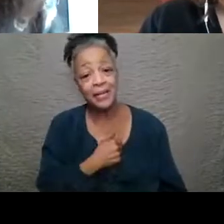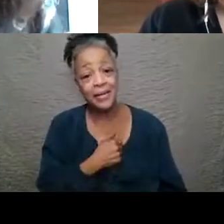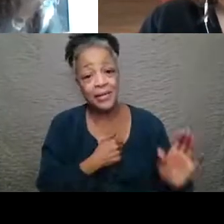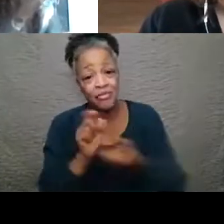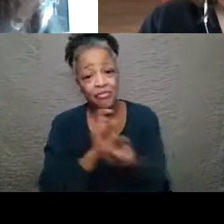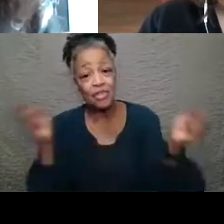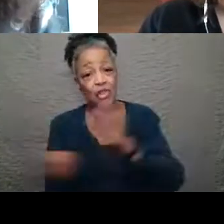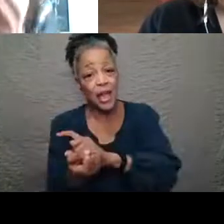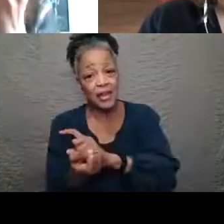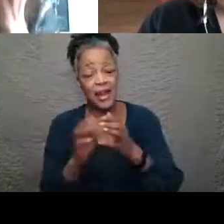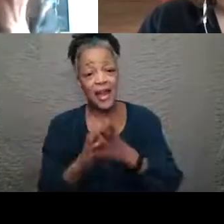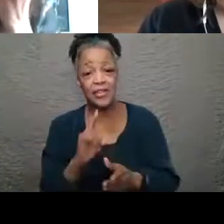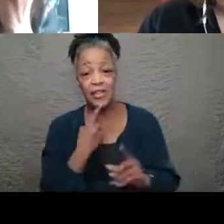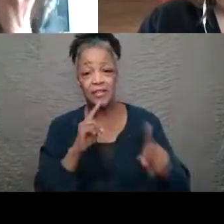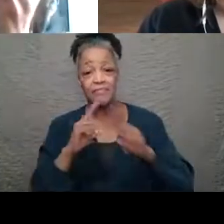serious conversations about